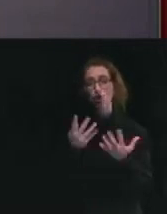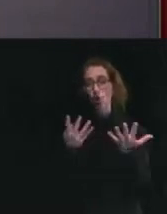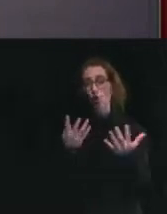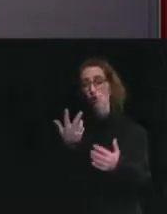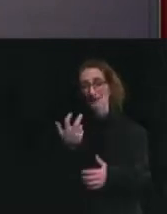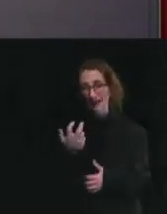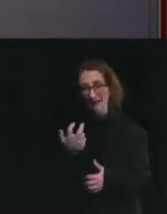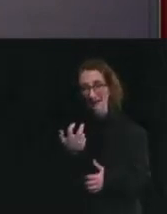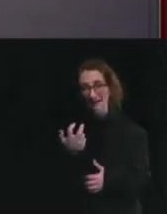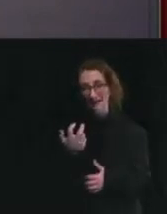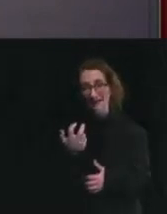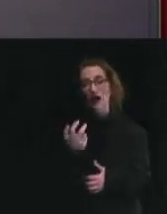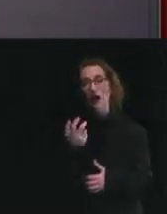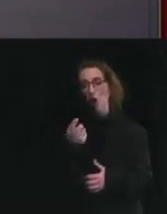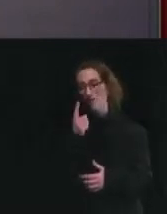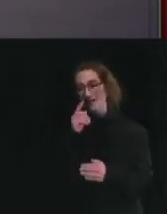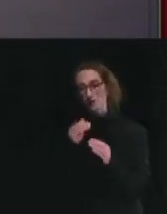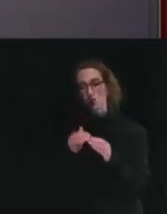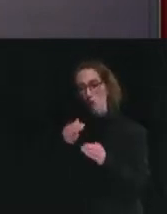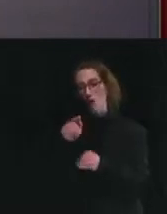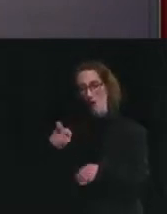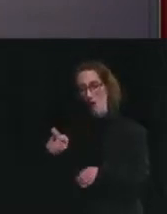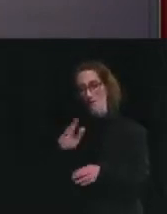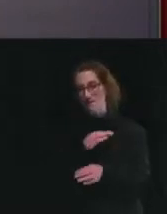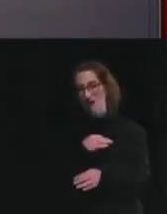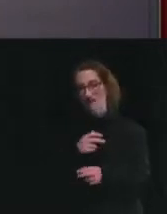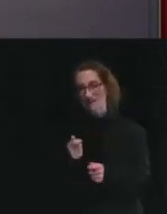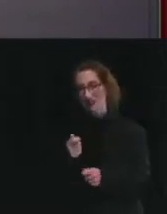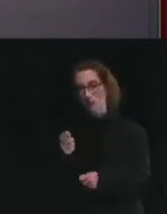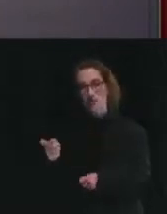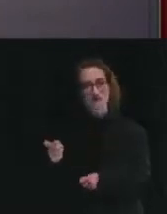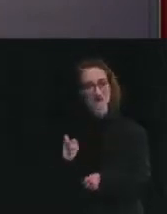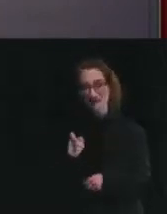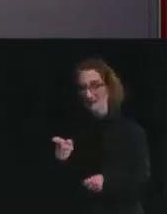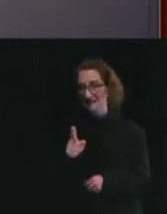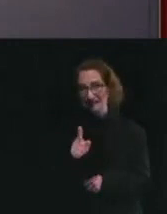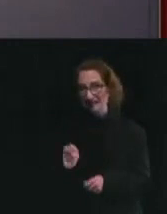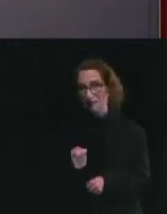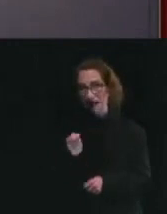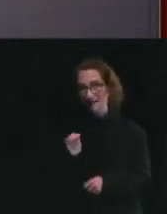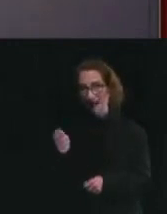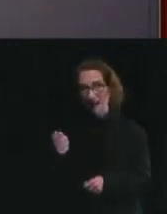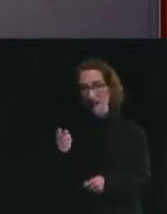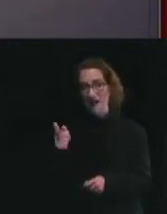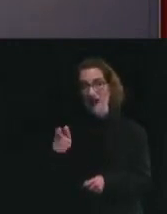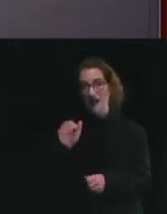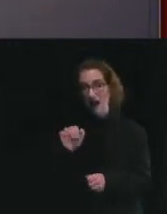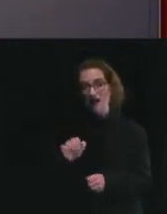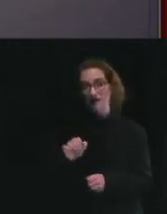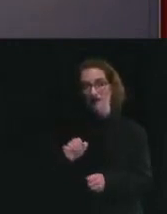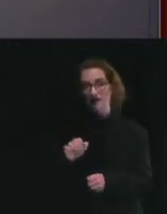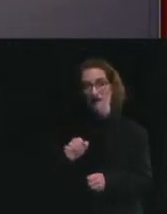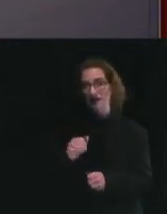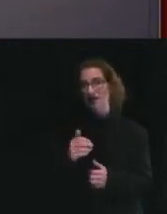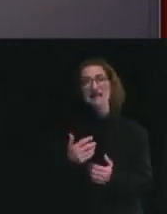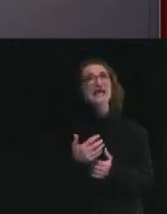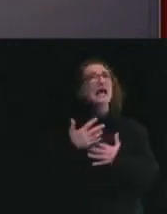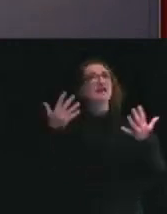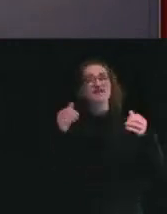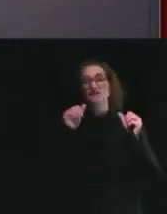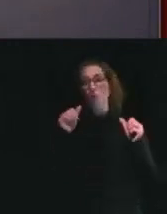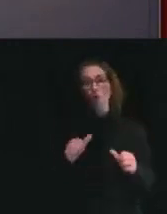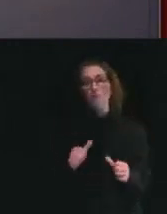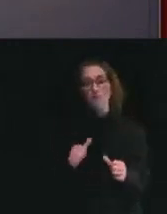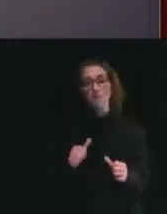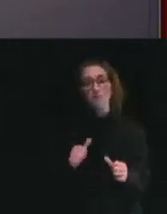339 for privat, for private, a that are going to end up bringing a secure retirement. And that's the point.